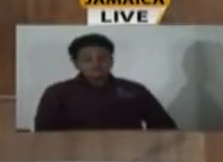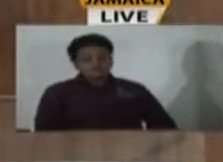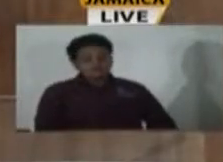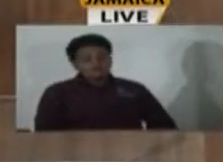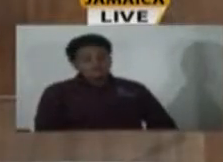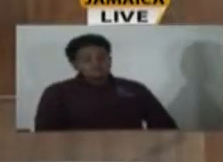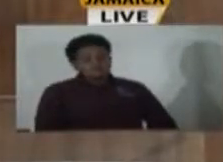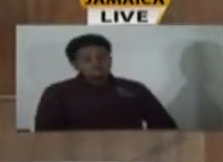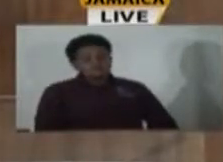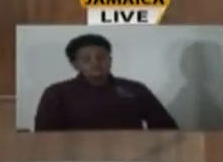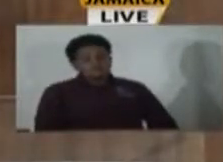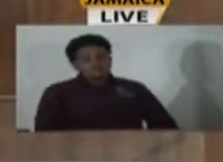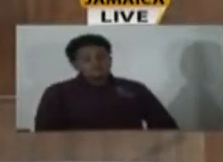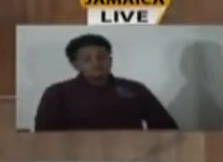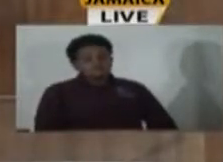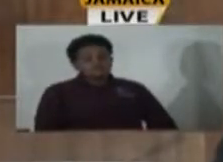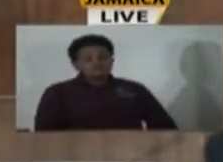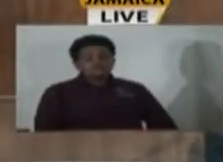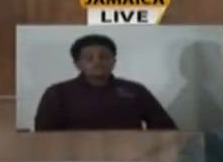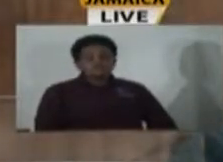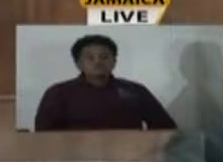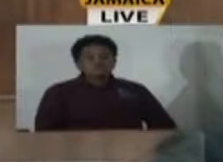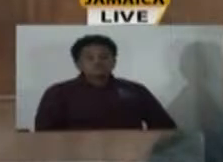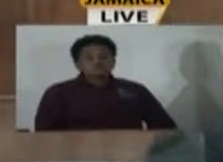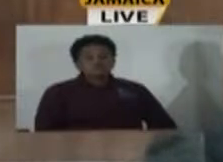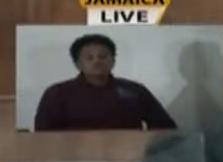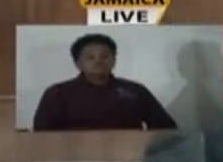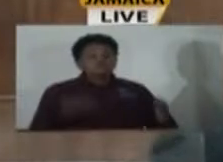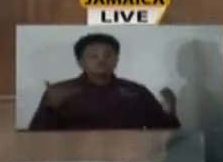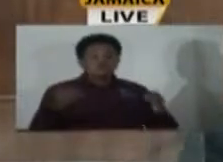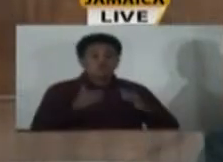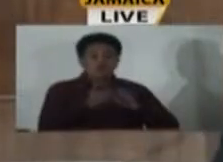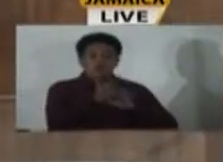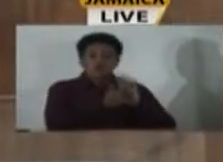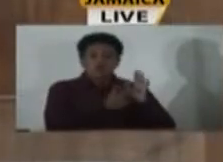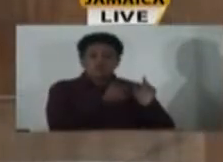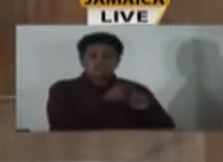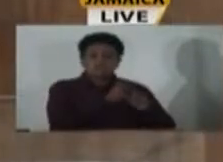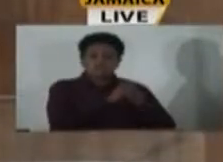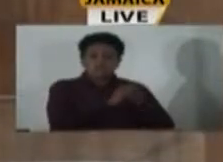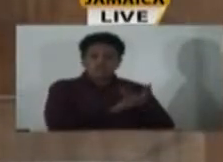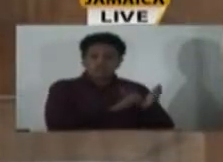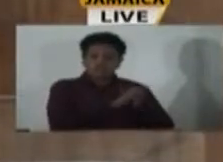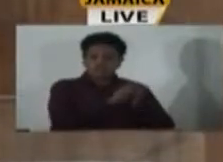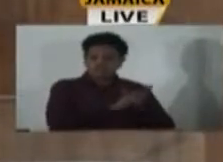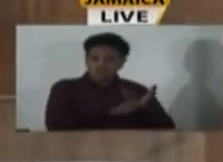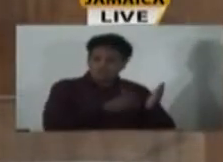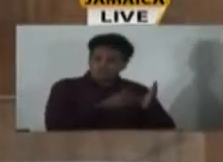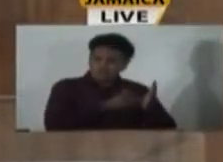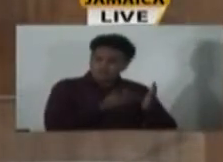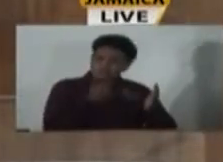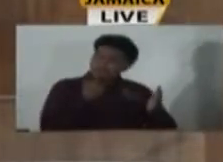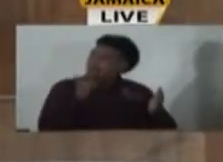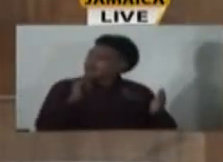Now, the way in which the bill is drafted says that